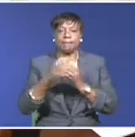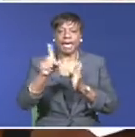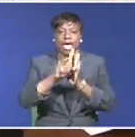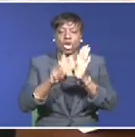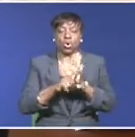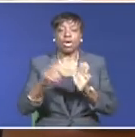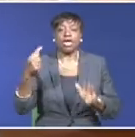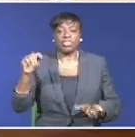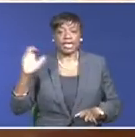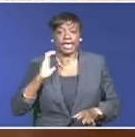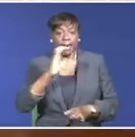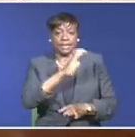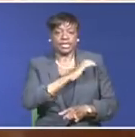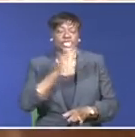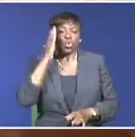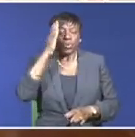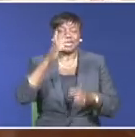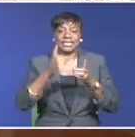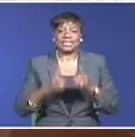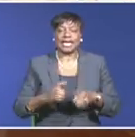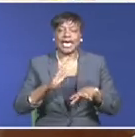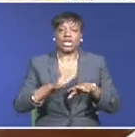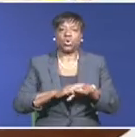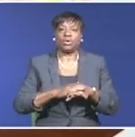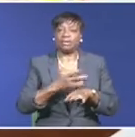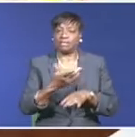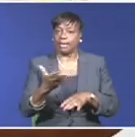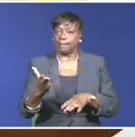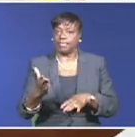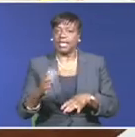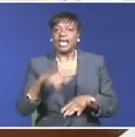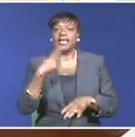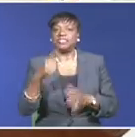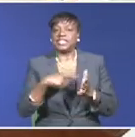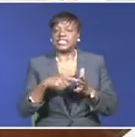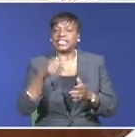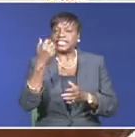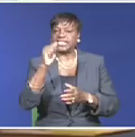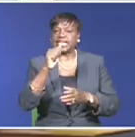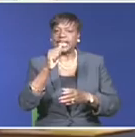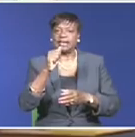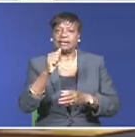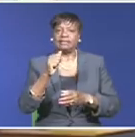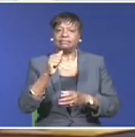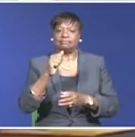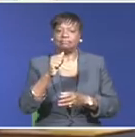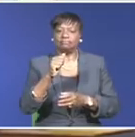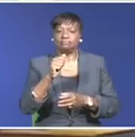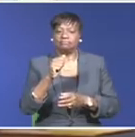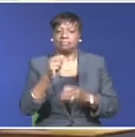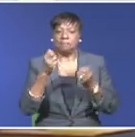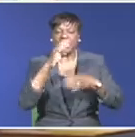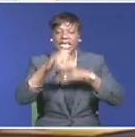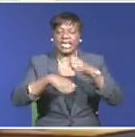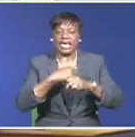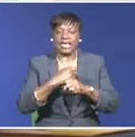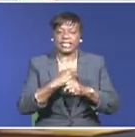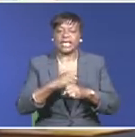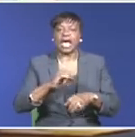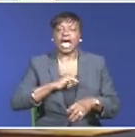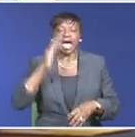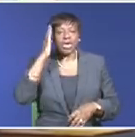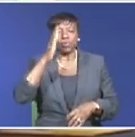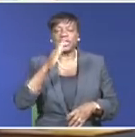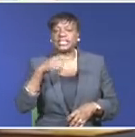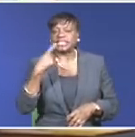on those. This, as a 10 decades long problem, is finally being solved. So I will foreshadow today, there